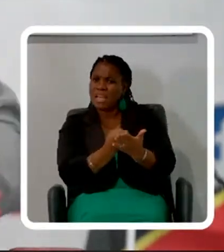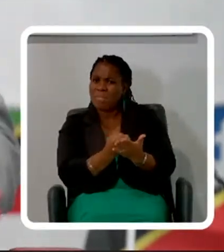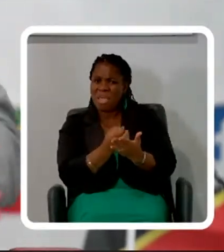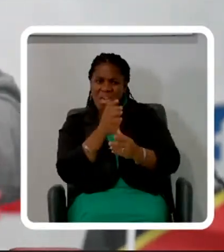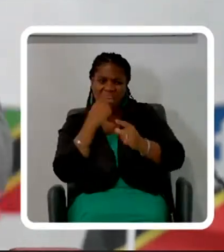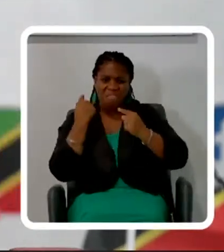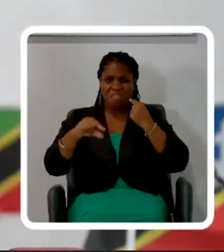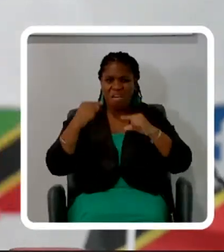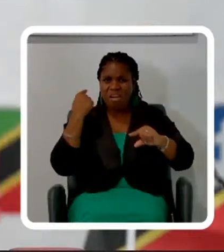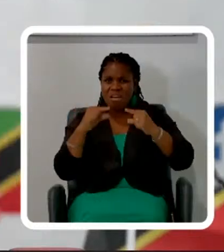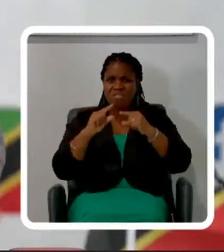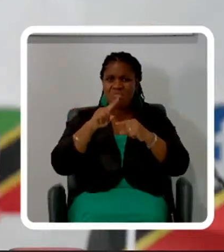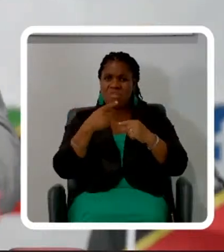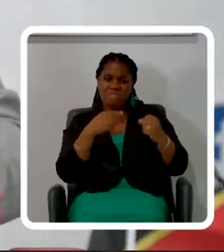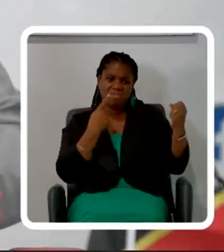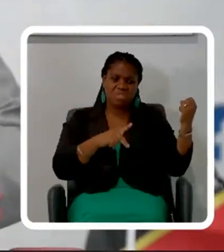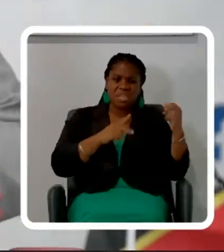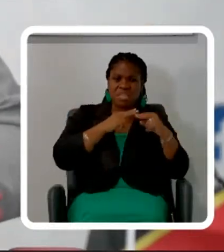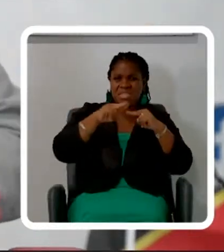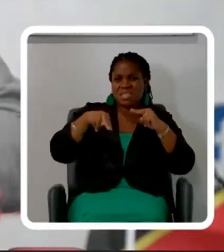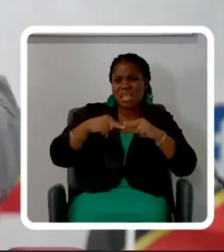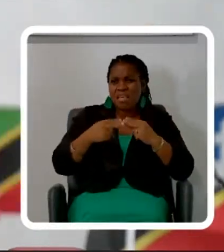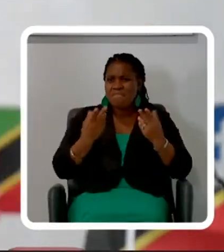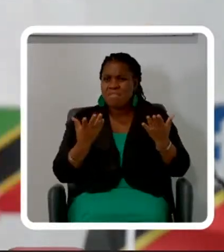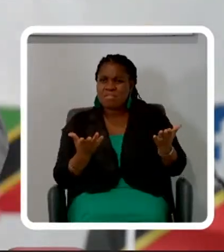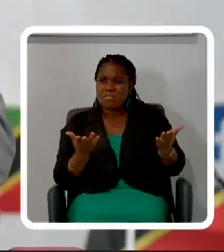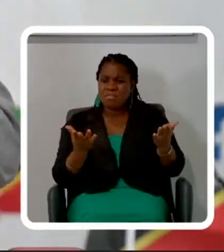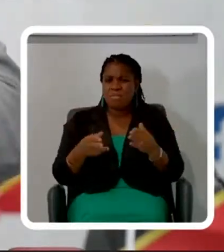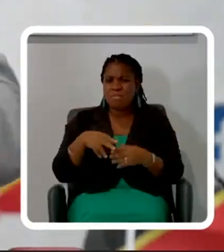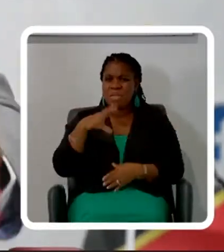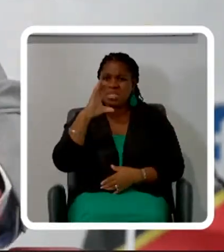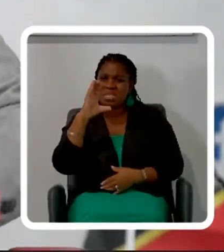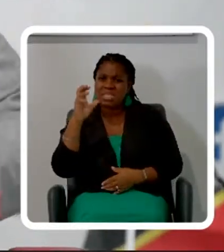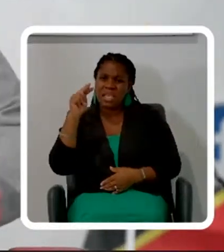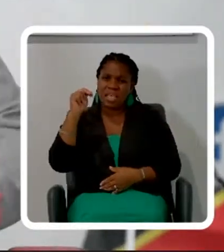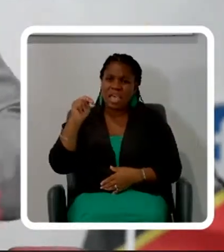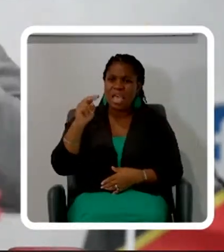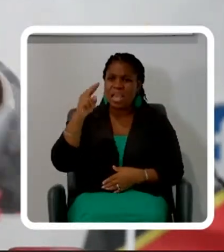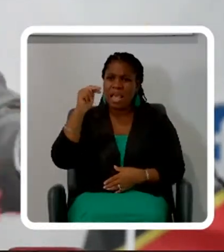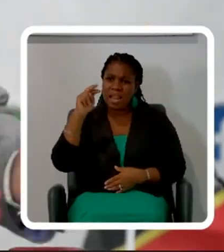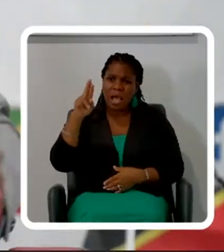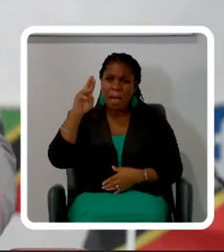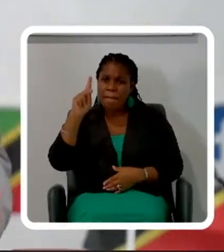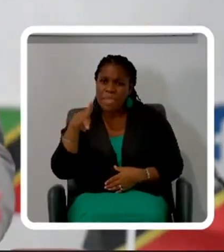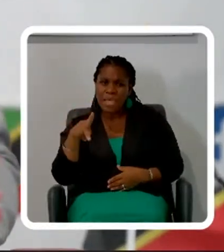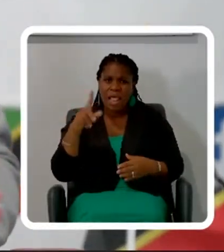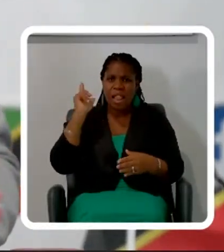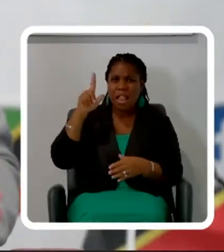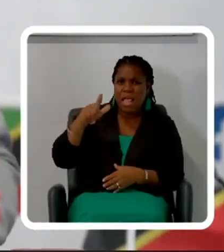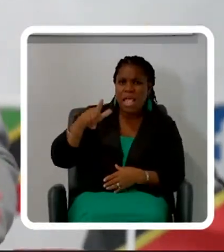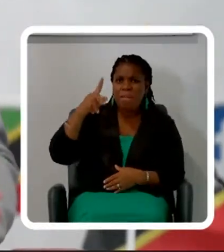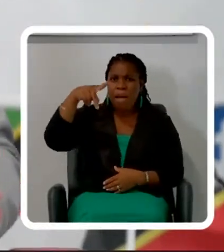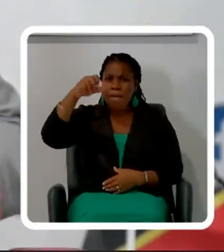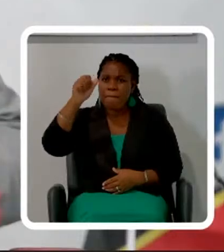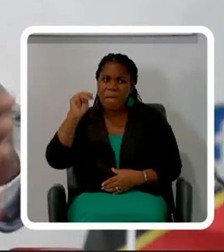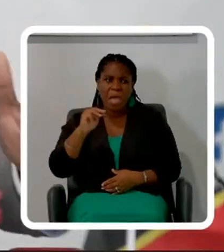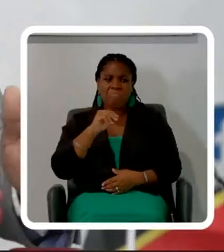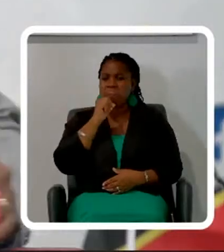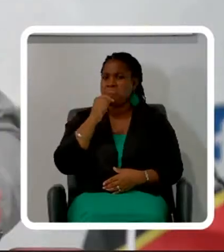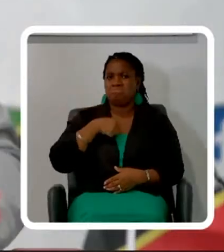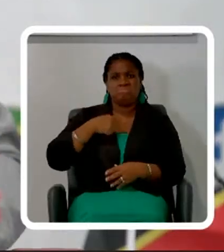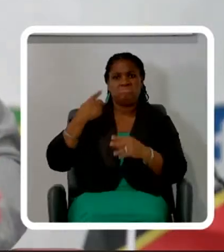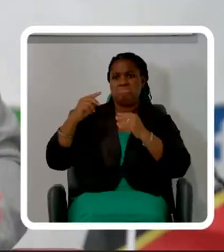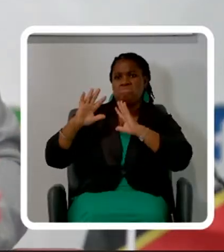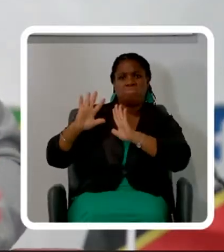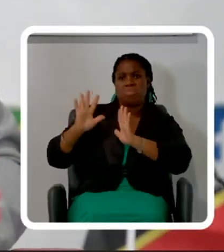over St. Kitts, Nevis, this, that, CCM, NRP, Labour, PAM. I'm not playing that game. Not me. I want the